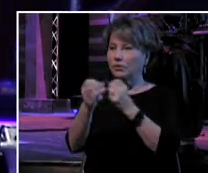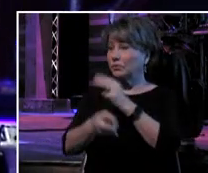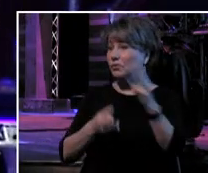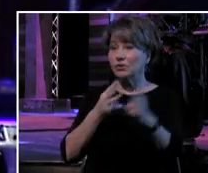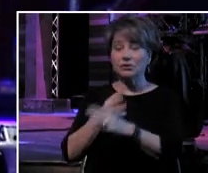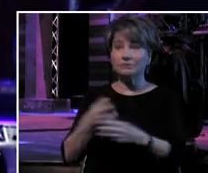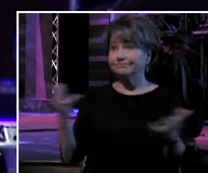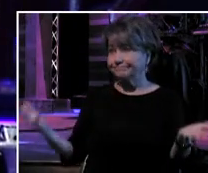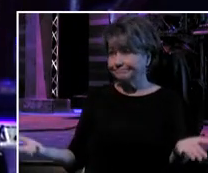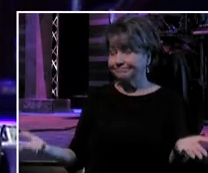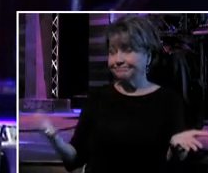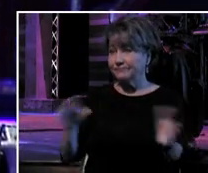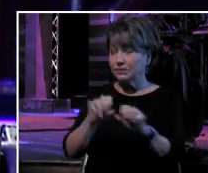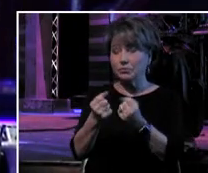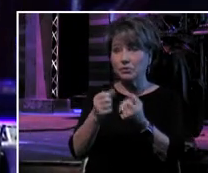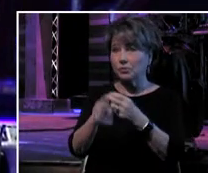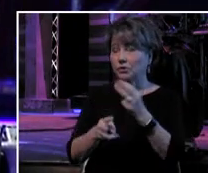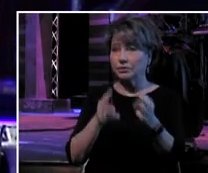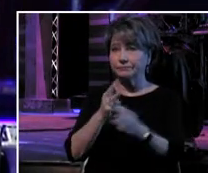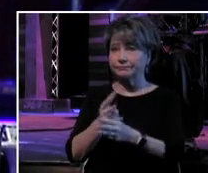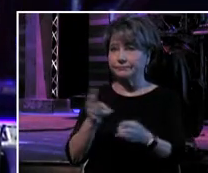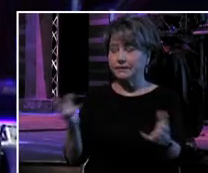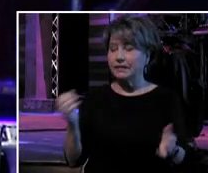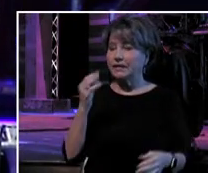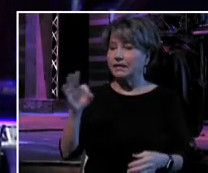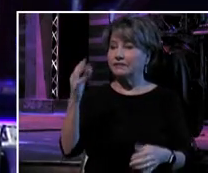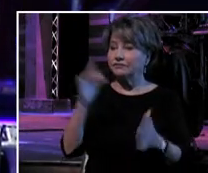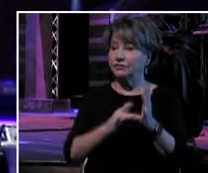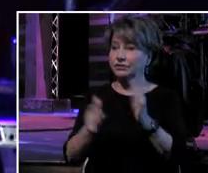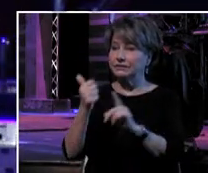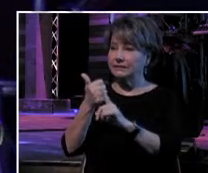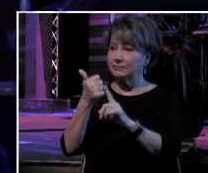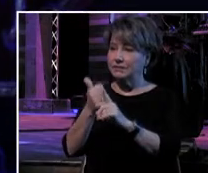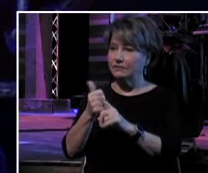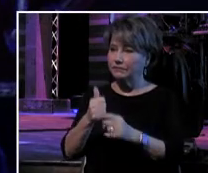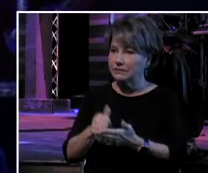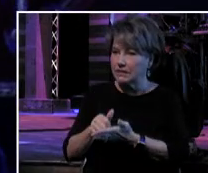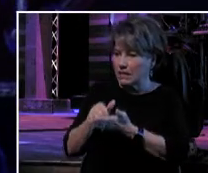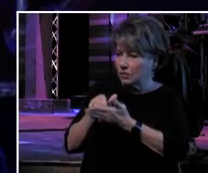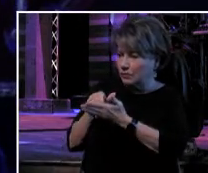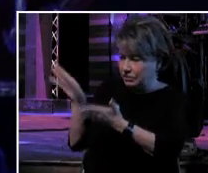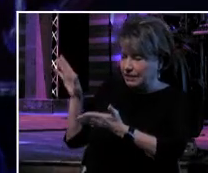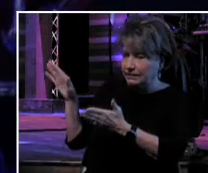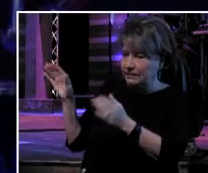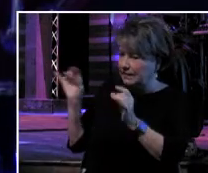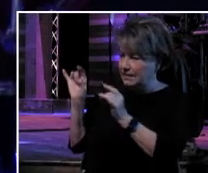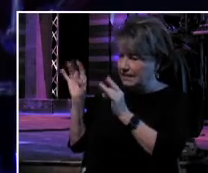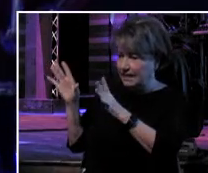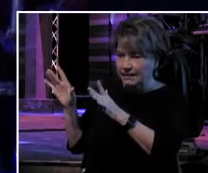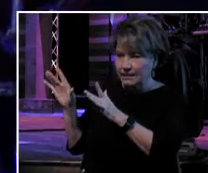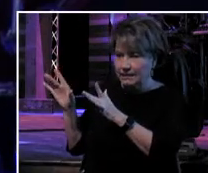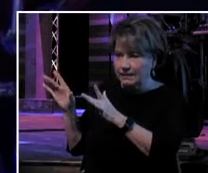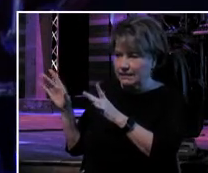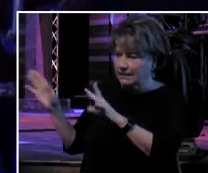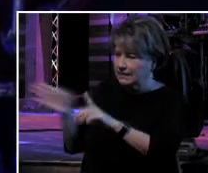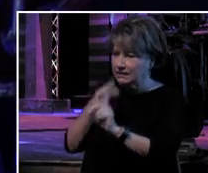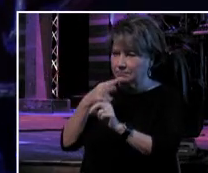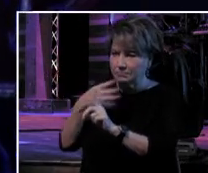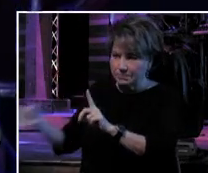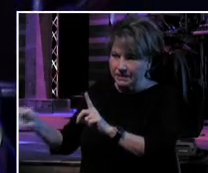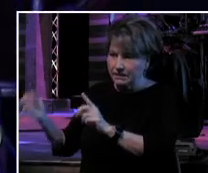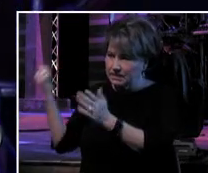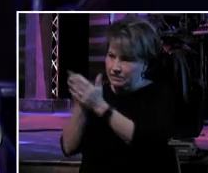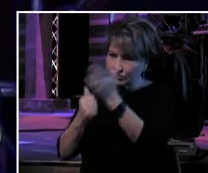live in a broken world. And if Jesus himself was rejected and despised and beaten and nailed